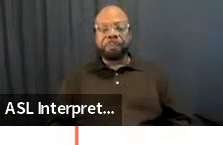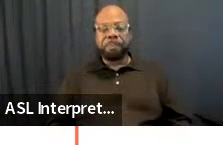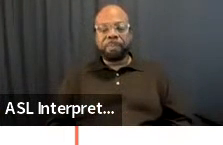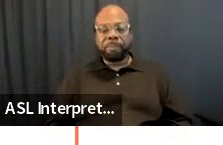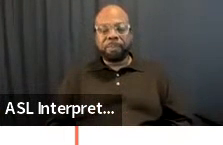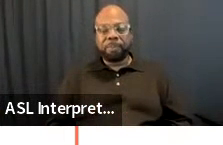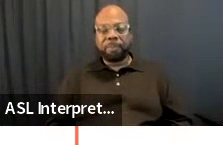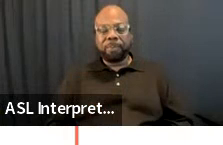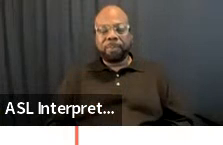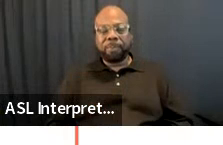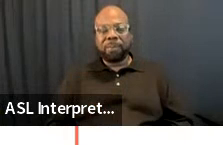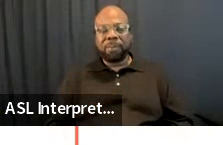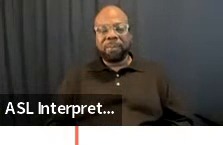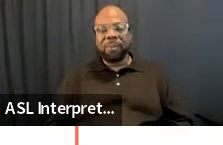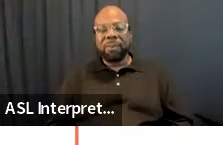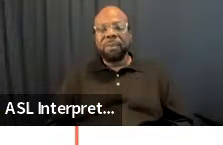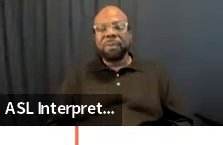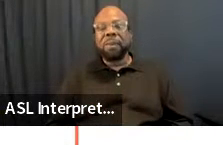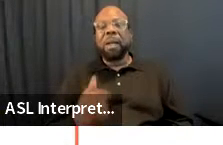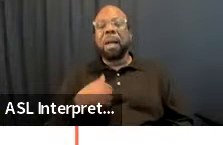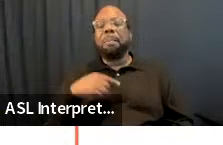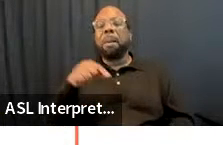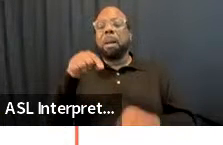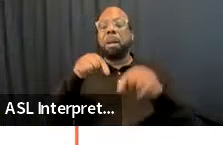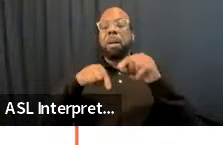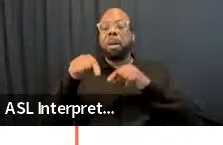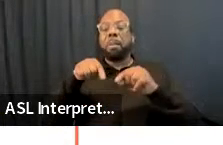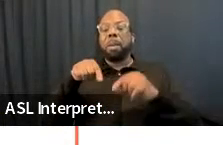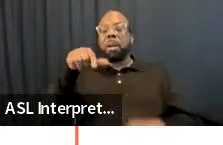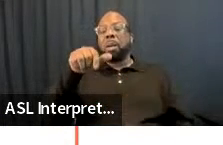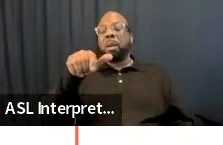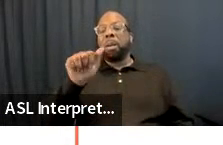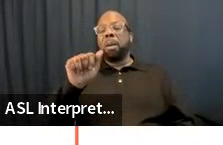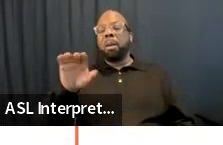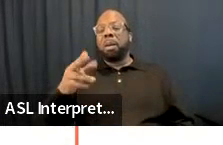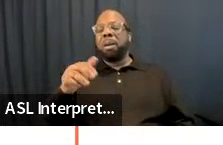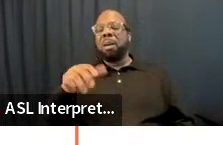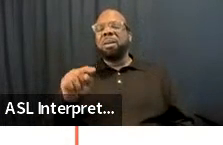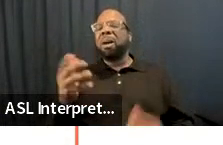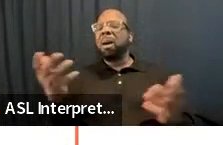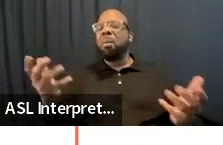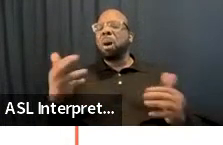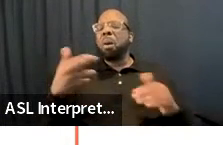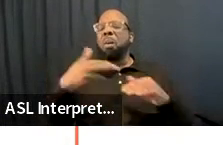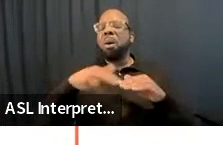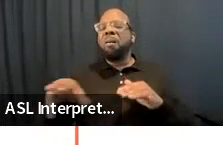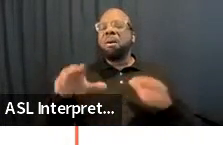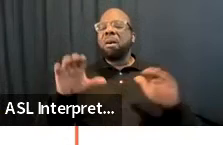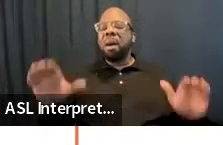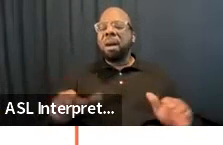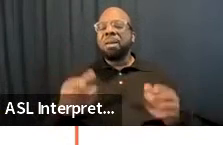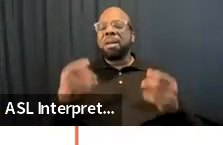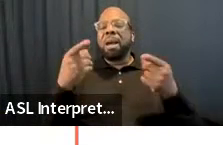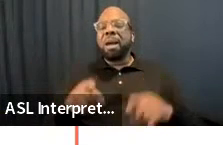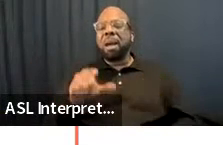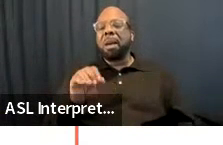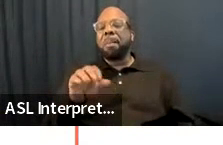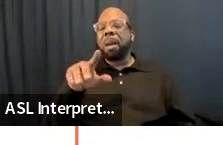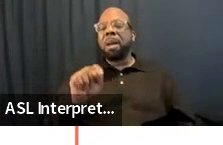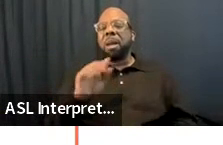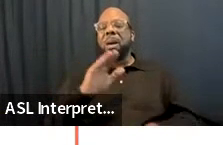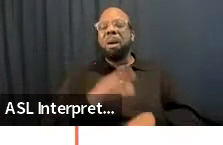I'm going to go back to the Q&A chat. What is the referral action that takes place in October on the